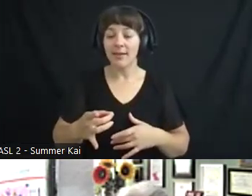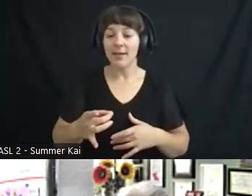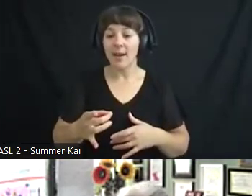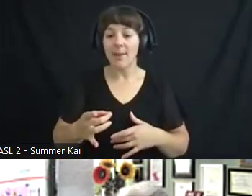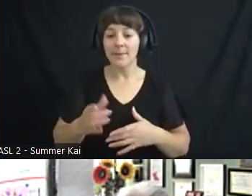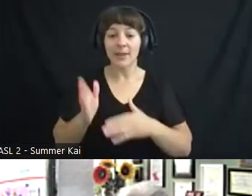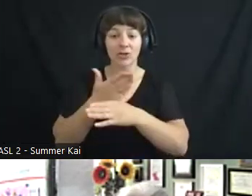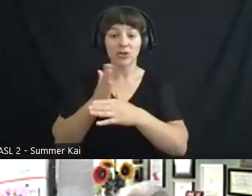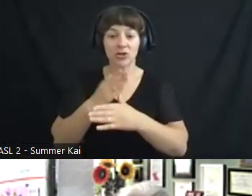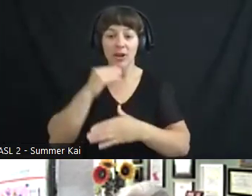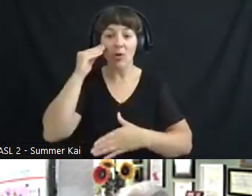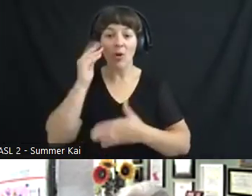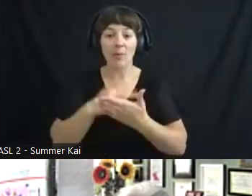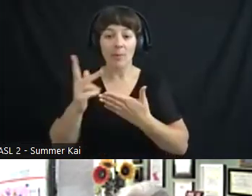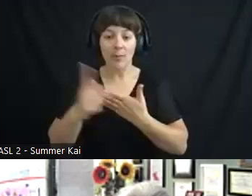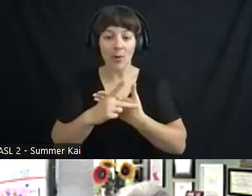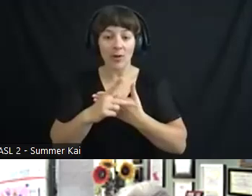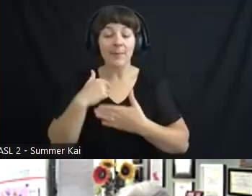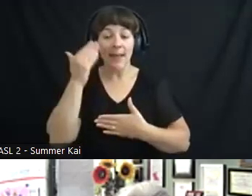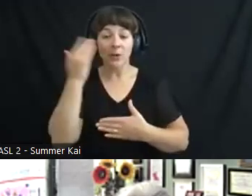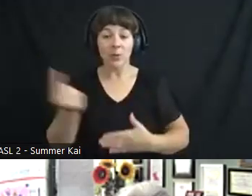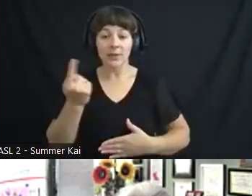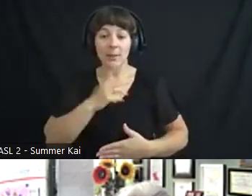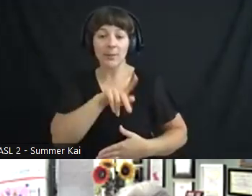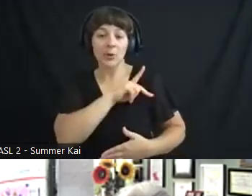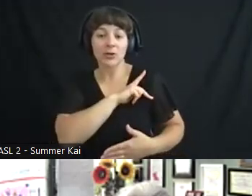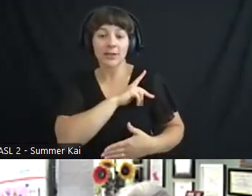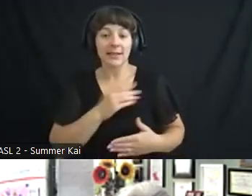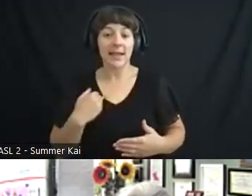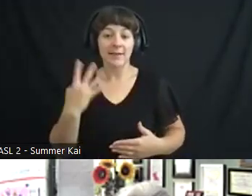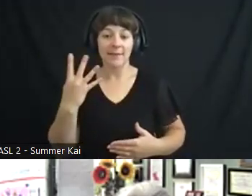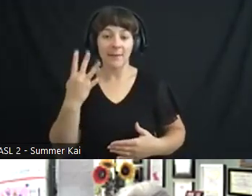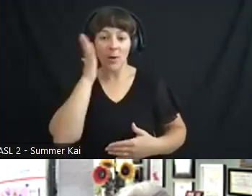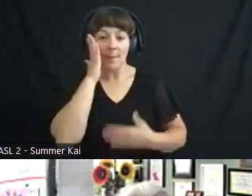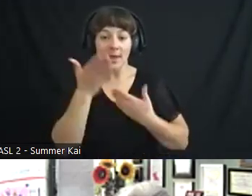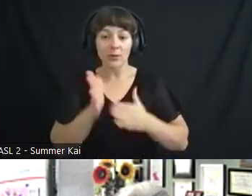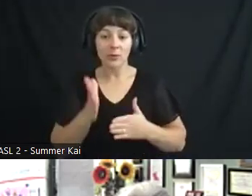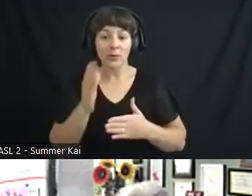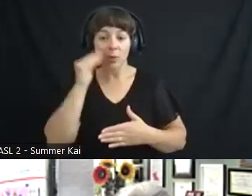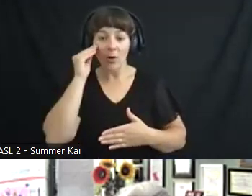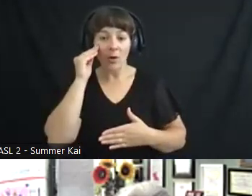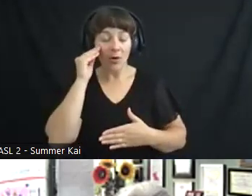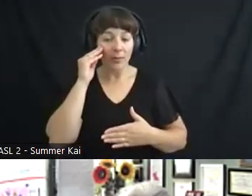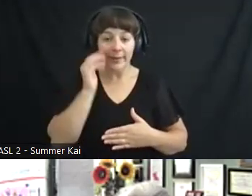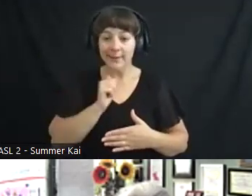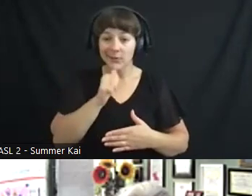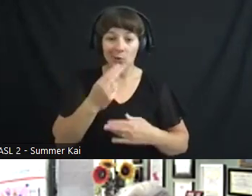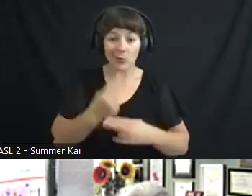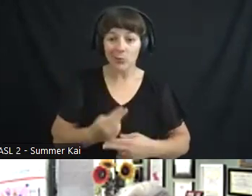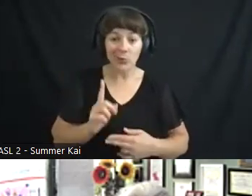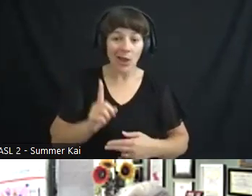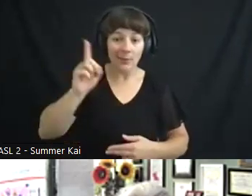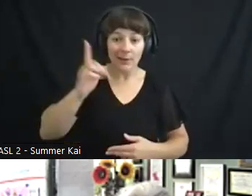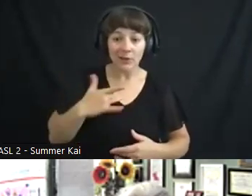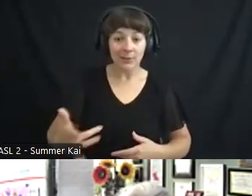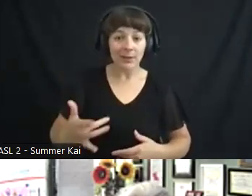share housing program. I know someone personally that have a 4-bedroom house. They hardly leave stairs, and they would love to